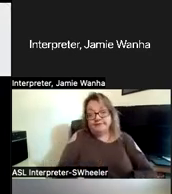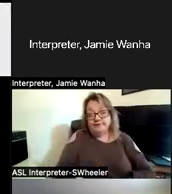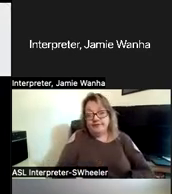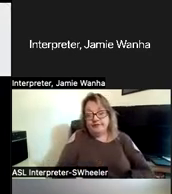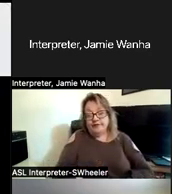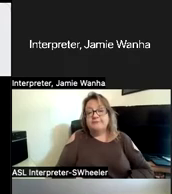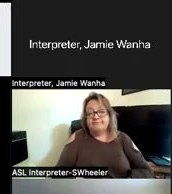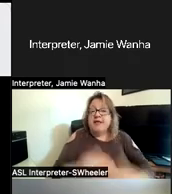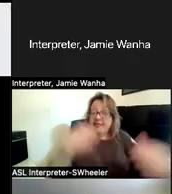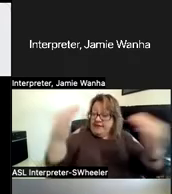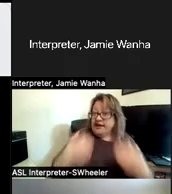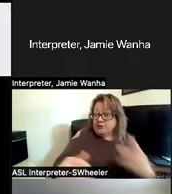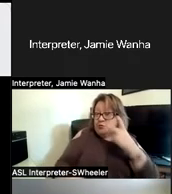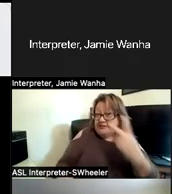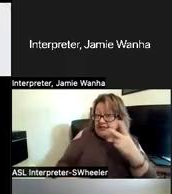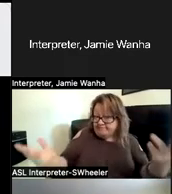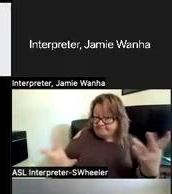one, we are going to see